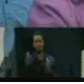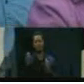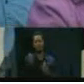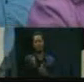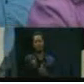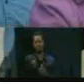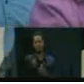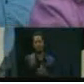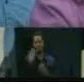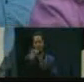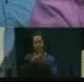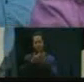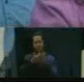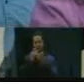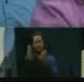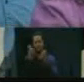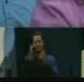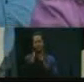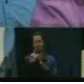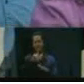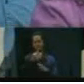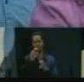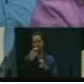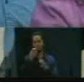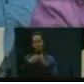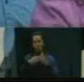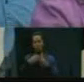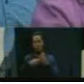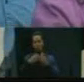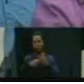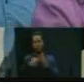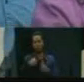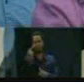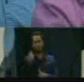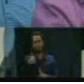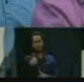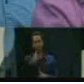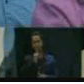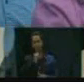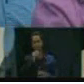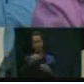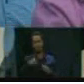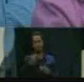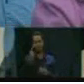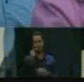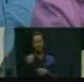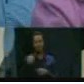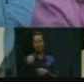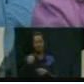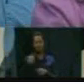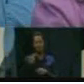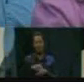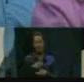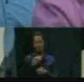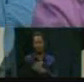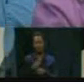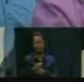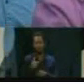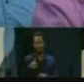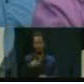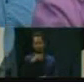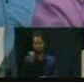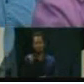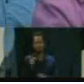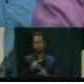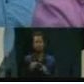enough. It is time for our community to exercise our due diligence as community members, and we need